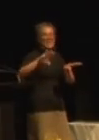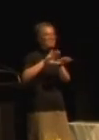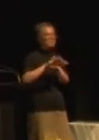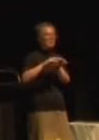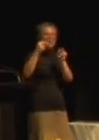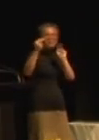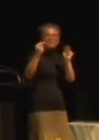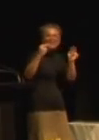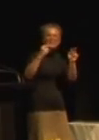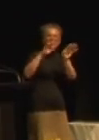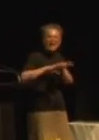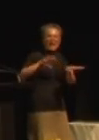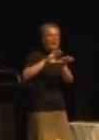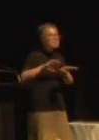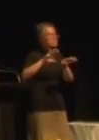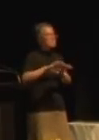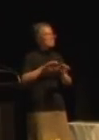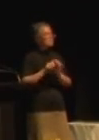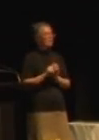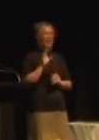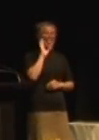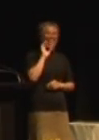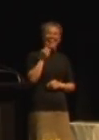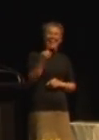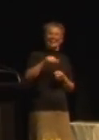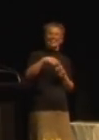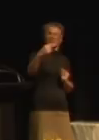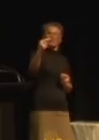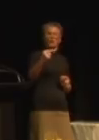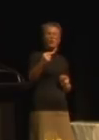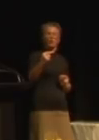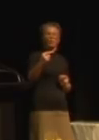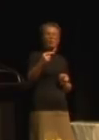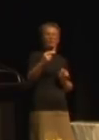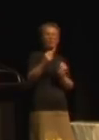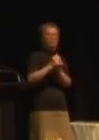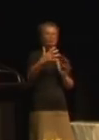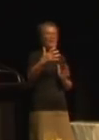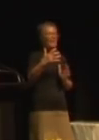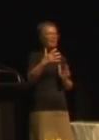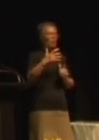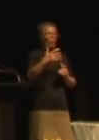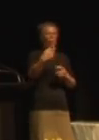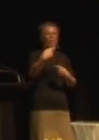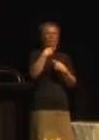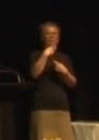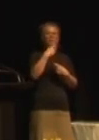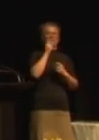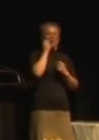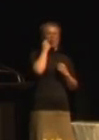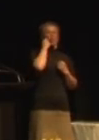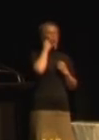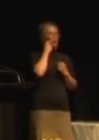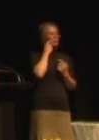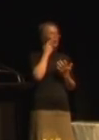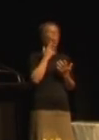perspectives. When we hear dissent from someone who is different from us, it provokes more thought than when it comes from someone who looks just like